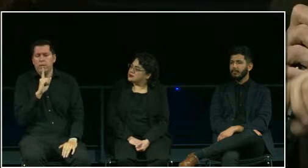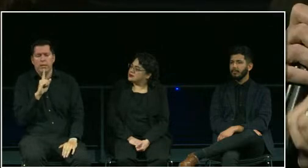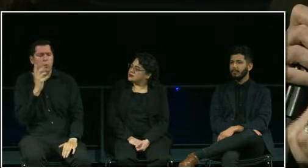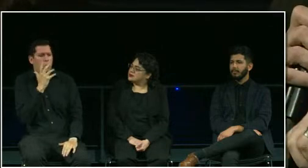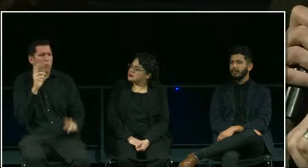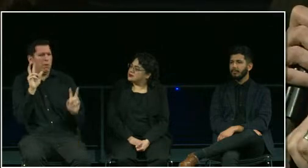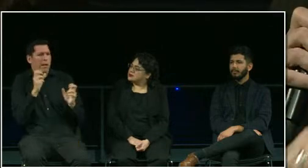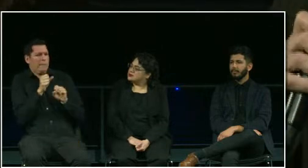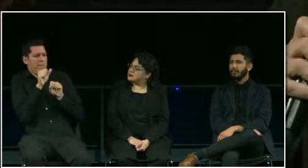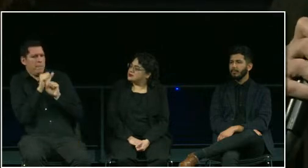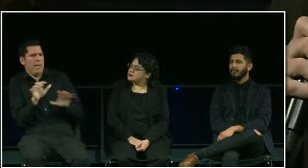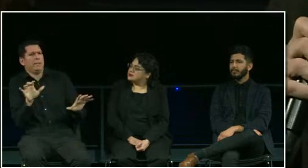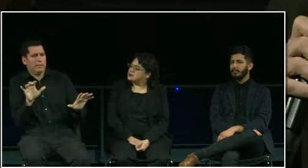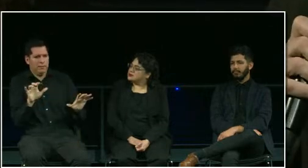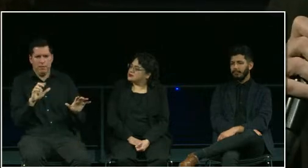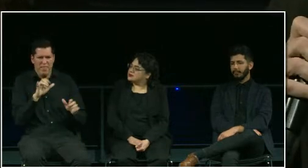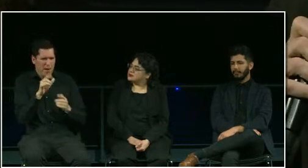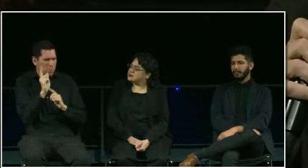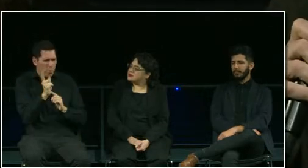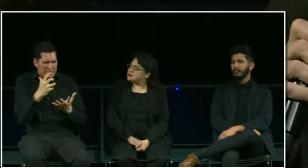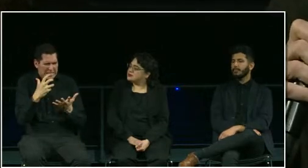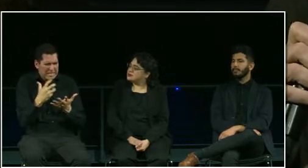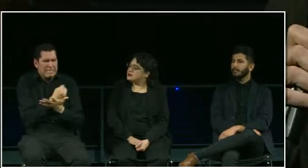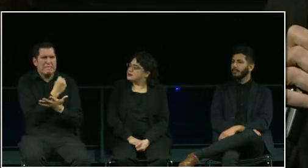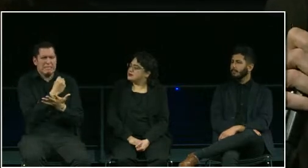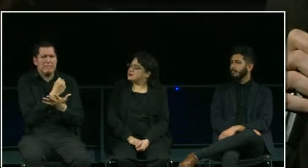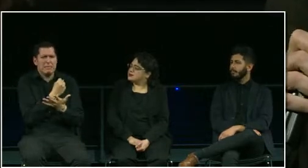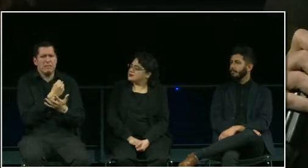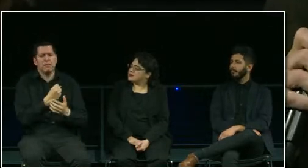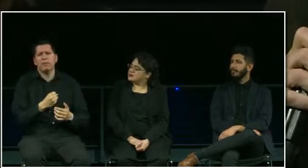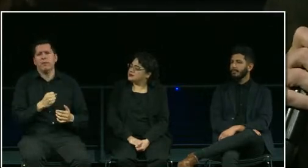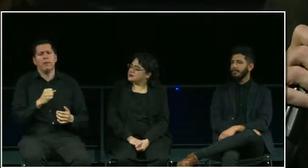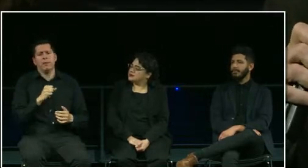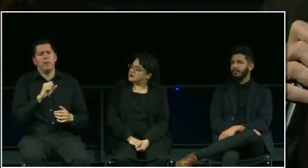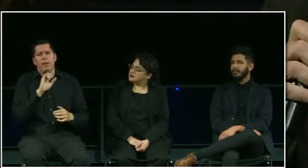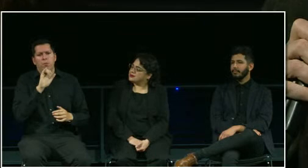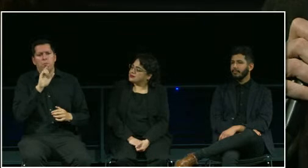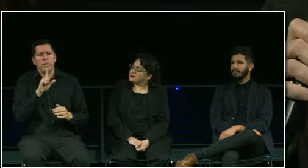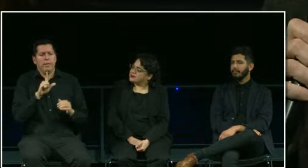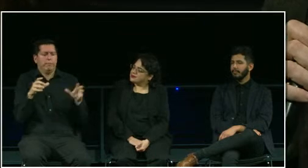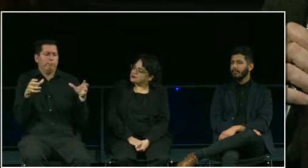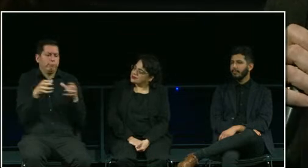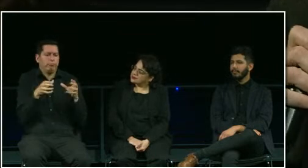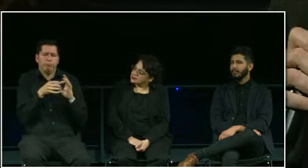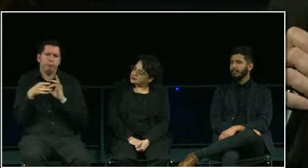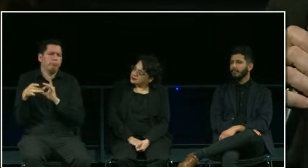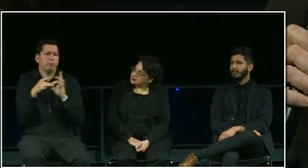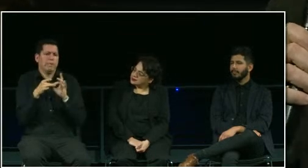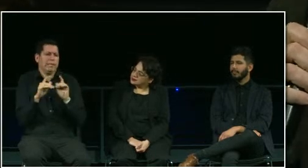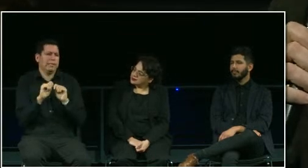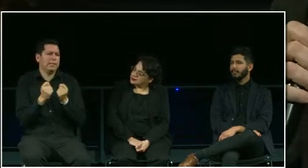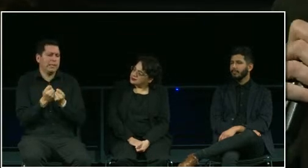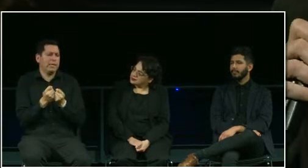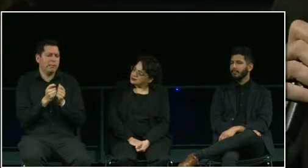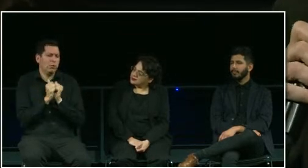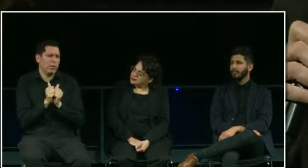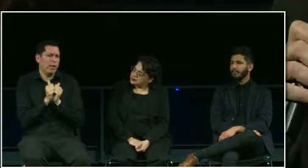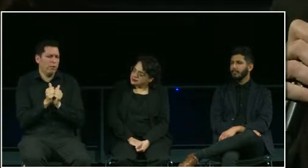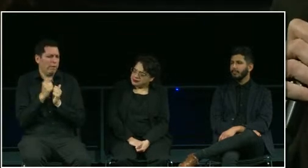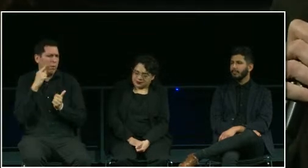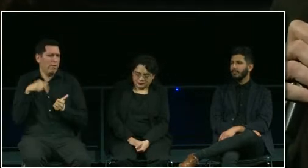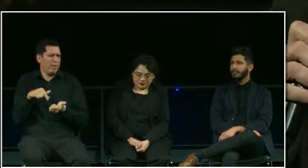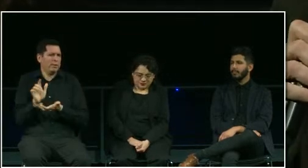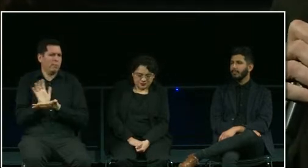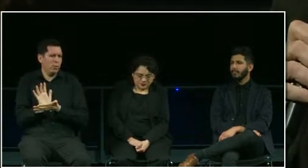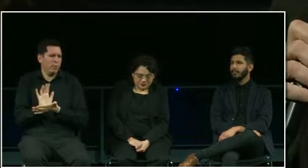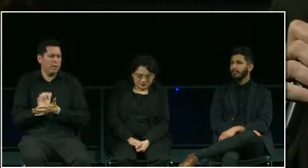this moment. And yeah, and I think it just it really brought us close together in the film. And then